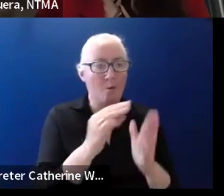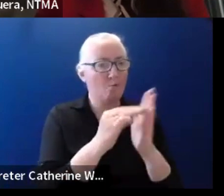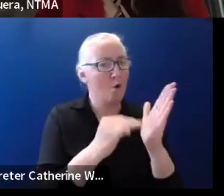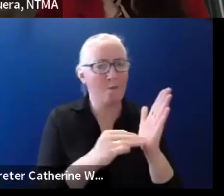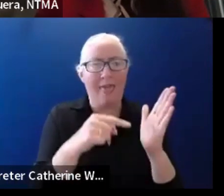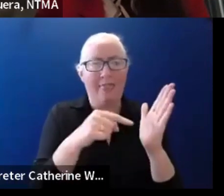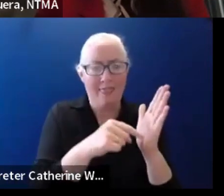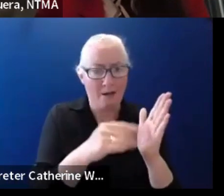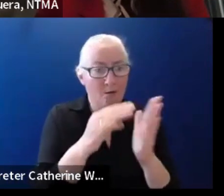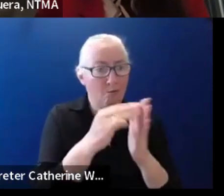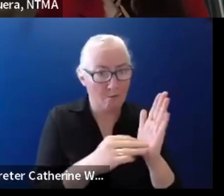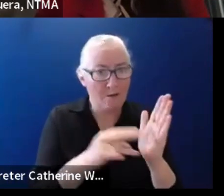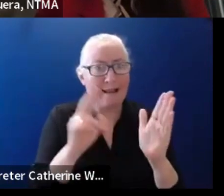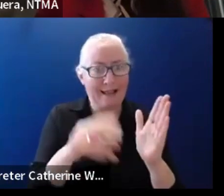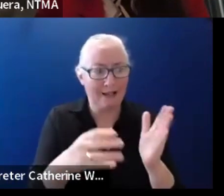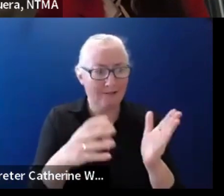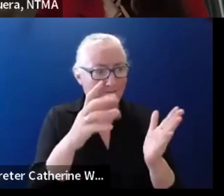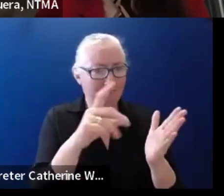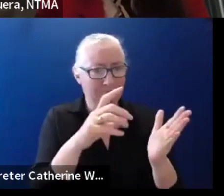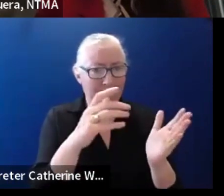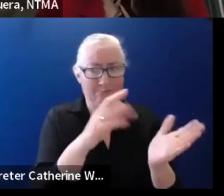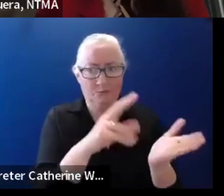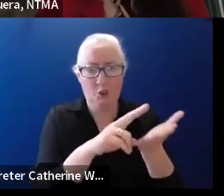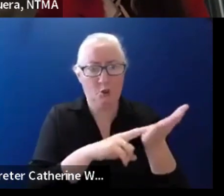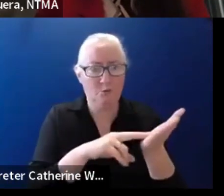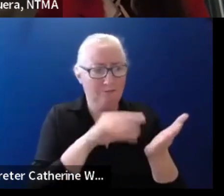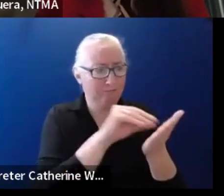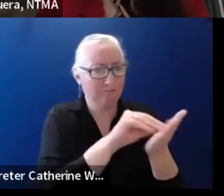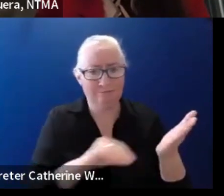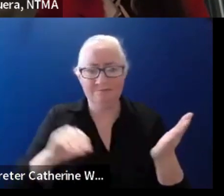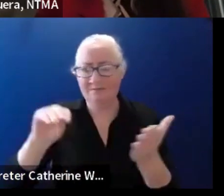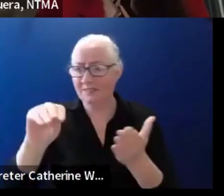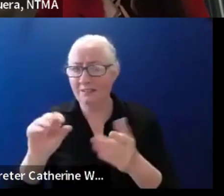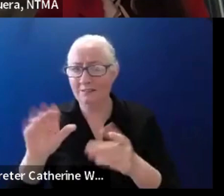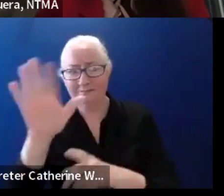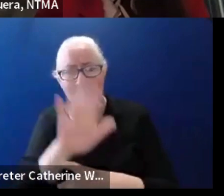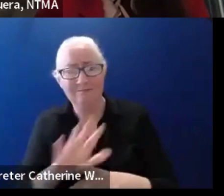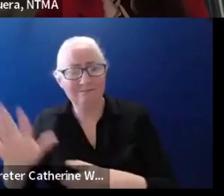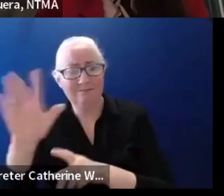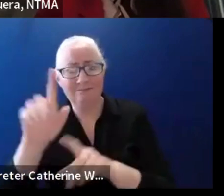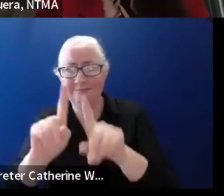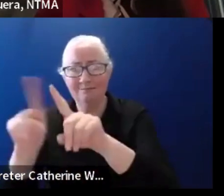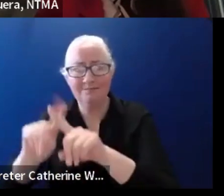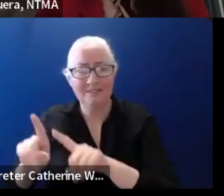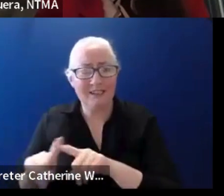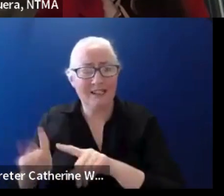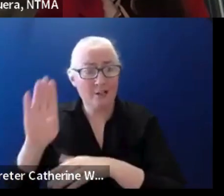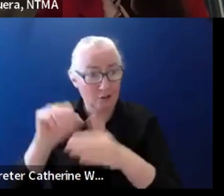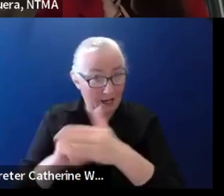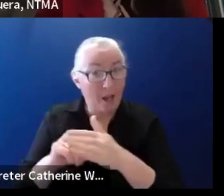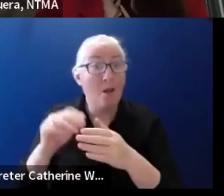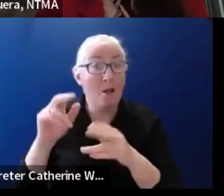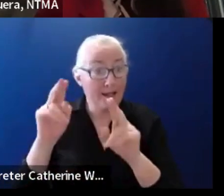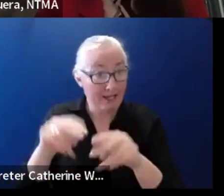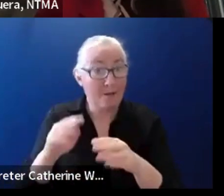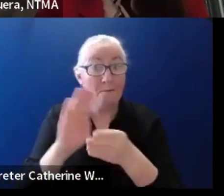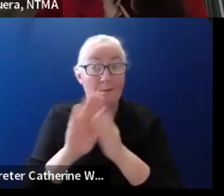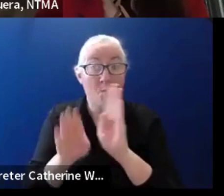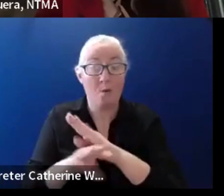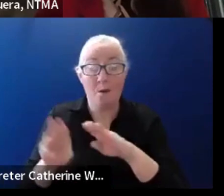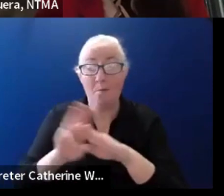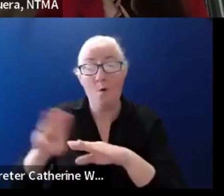program that can be taken and can be used, you know, across the industry, and have a greater impact in terms